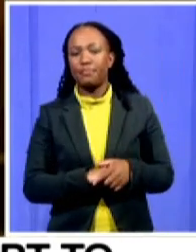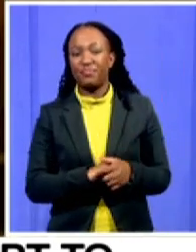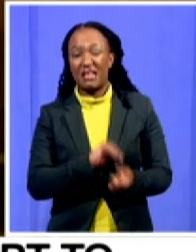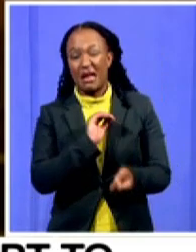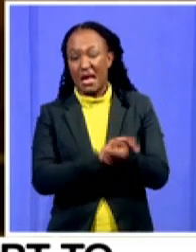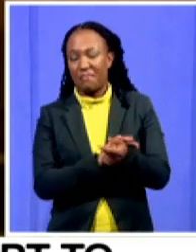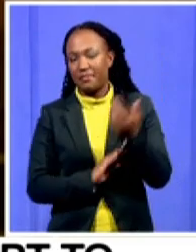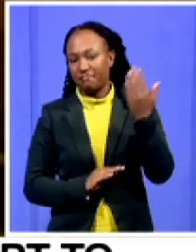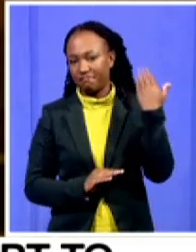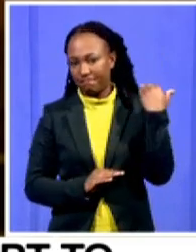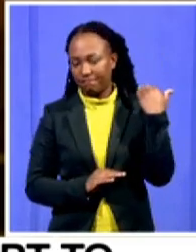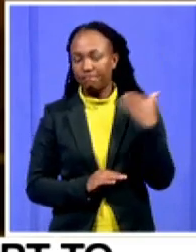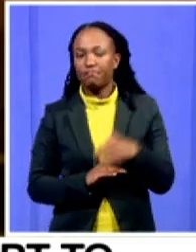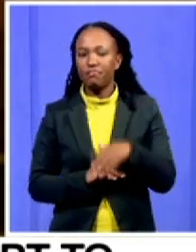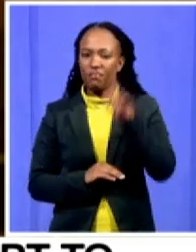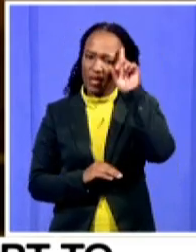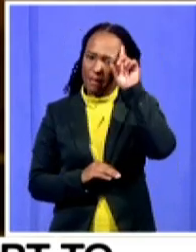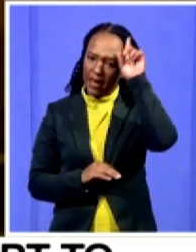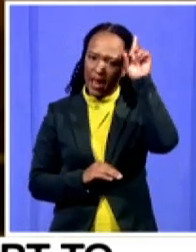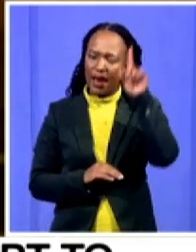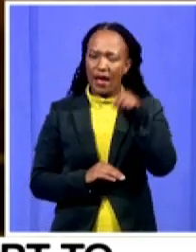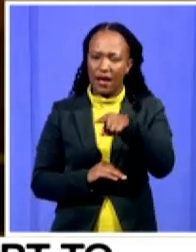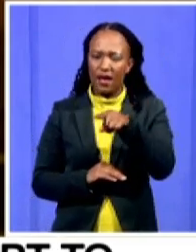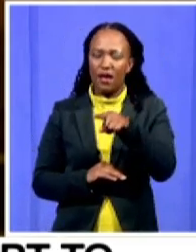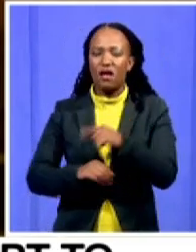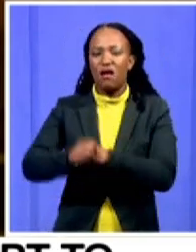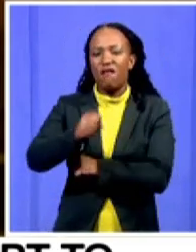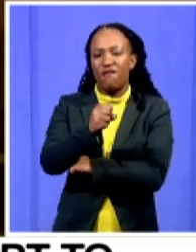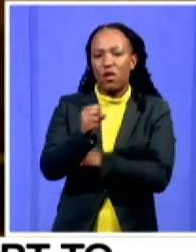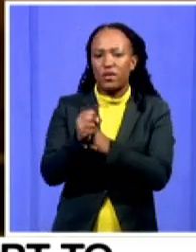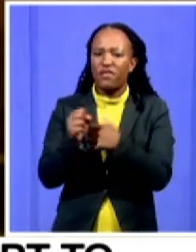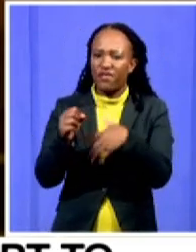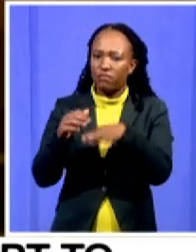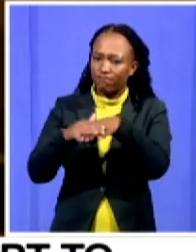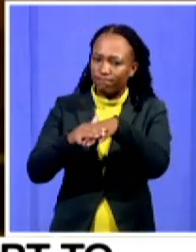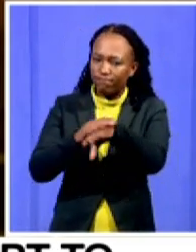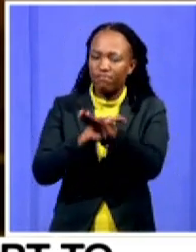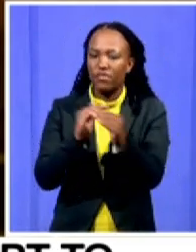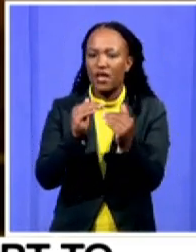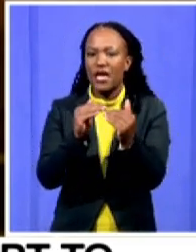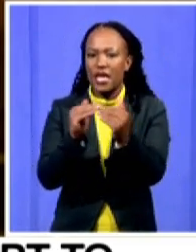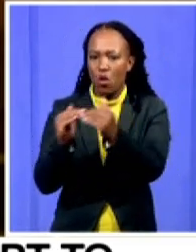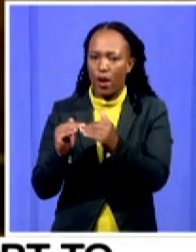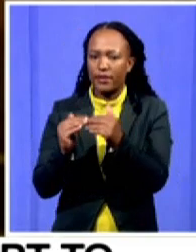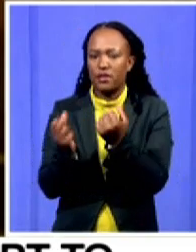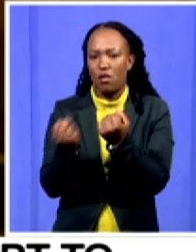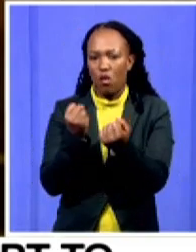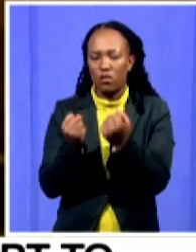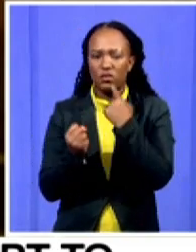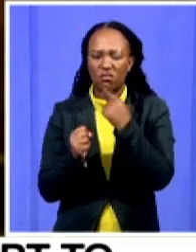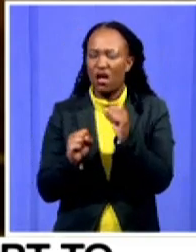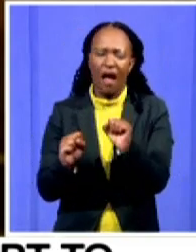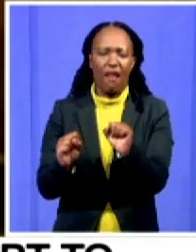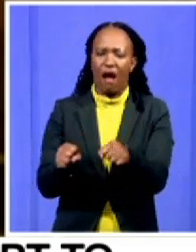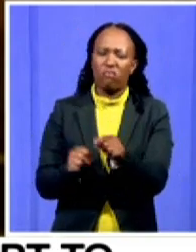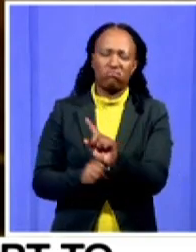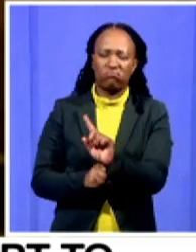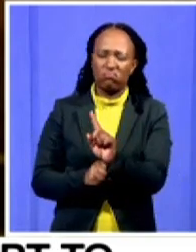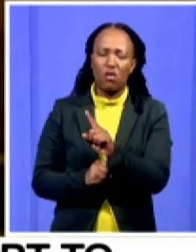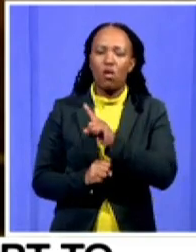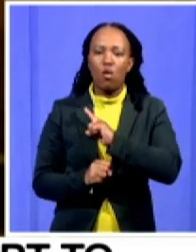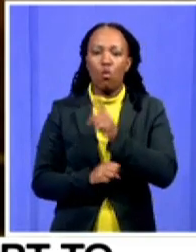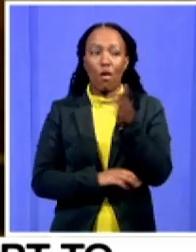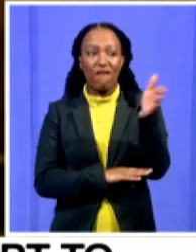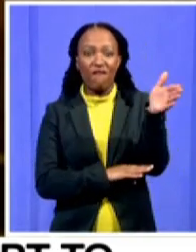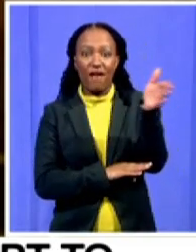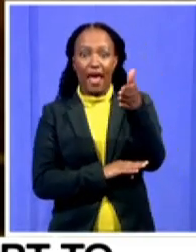then the Nelson Mandela Foundation took the matter to the Equality Court, saying that it should not be allowed that the flag can